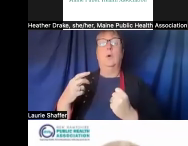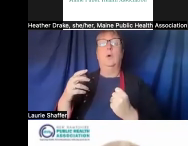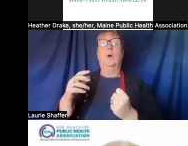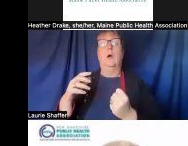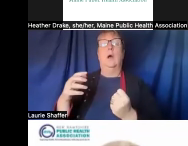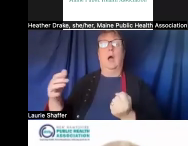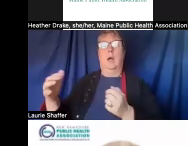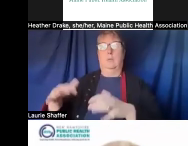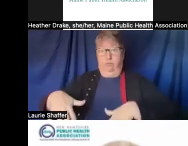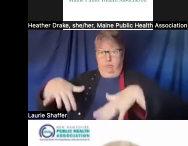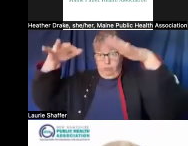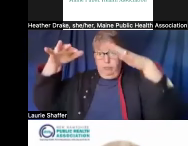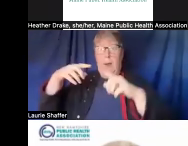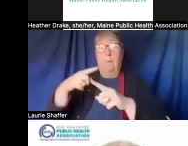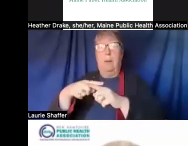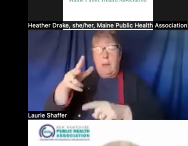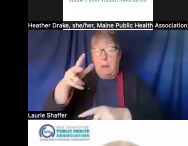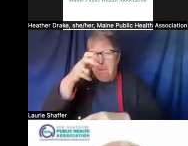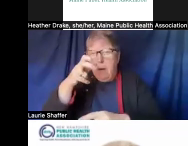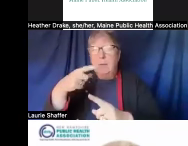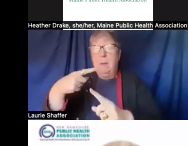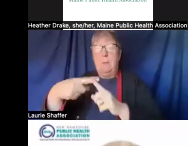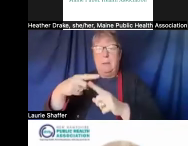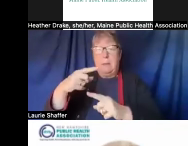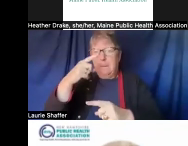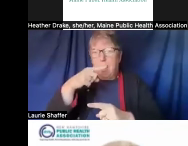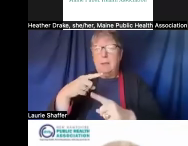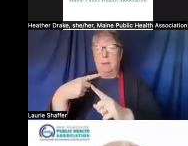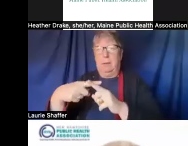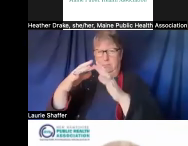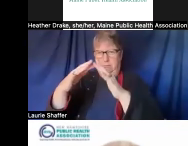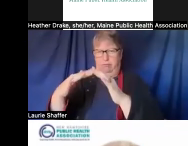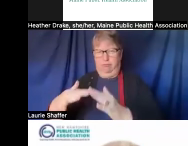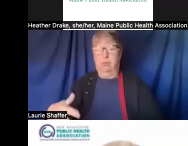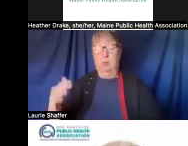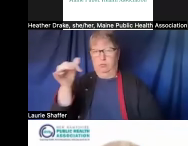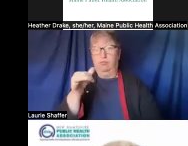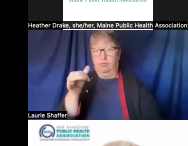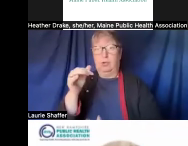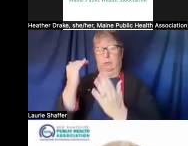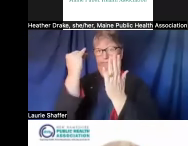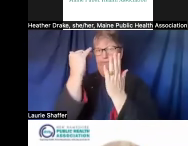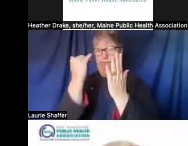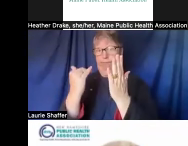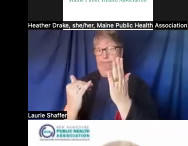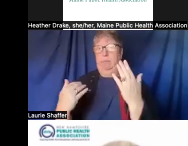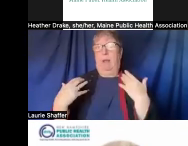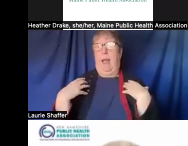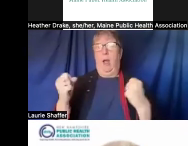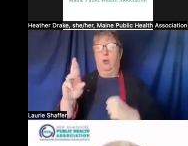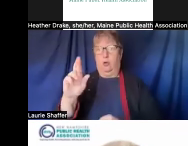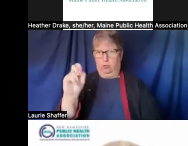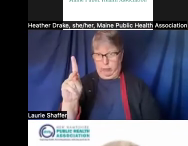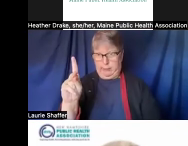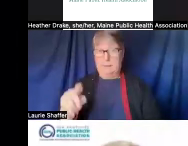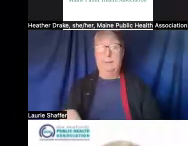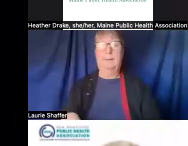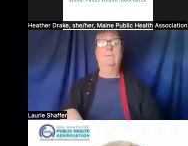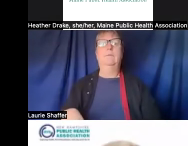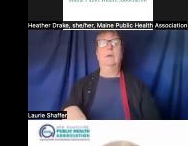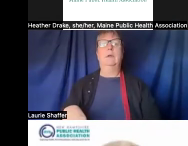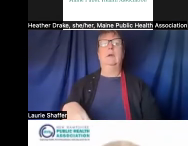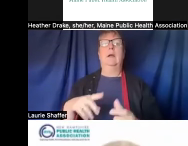infrastructure instability, so a wide range of issues. And then finally, the health officer was able to identify activities that would lead her to believe that